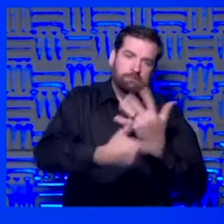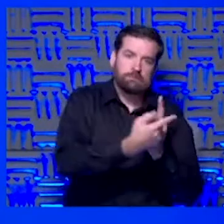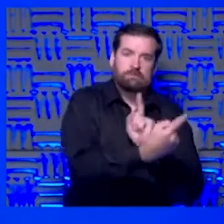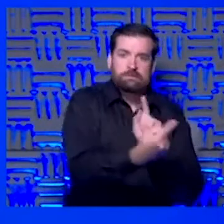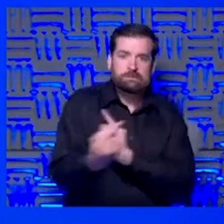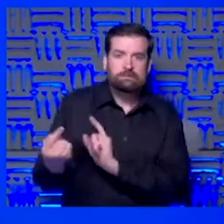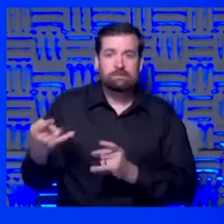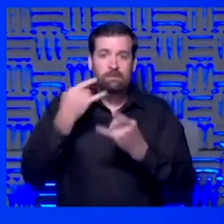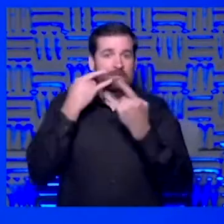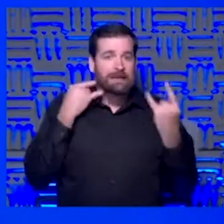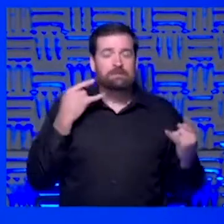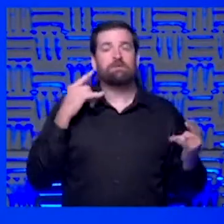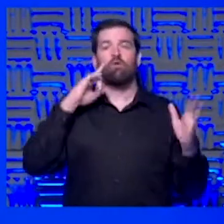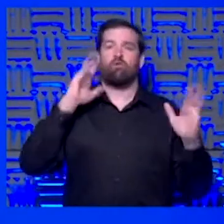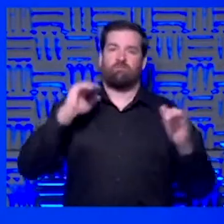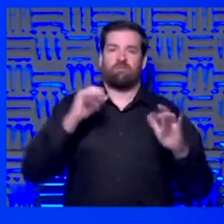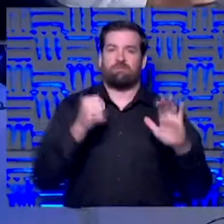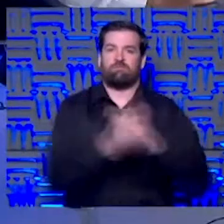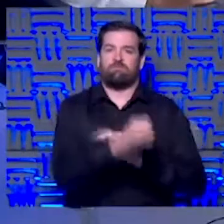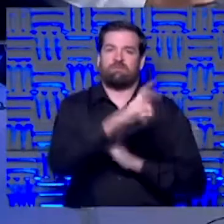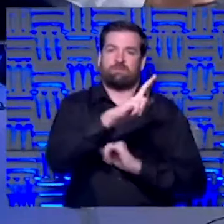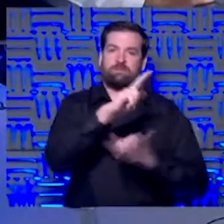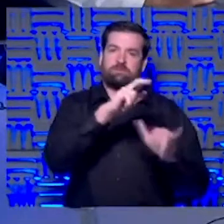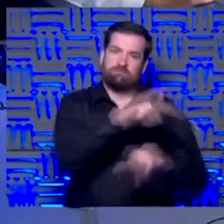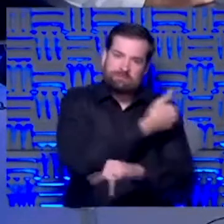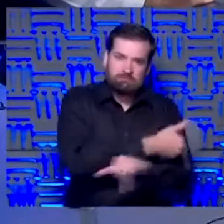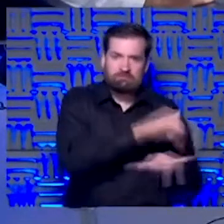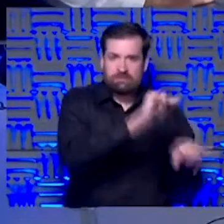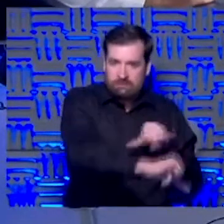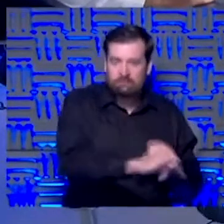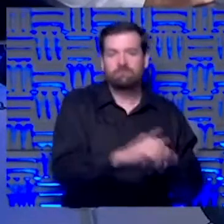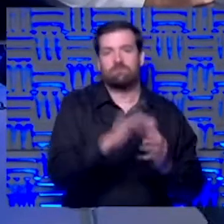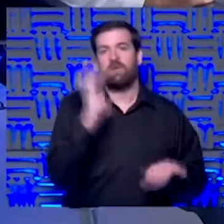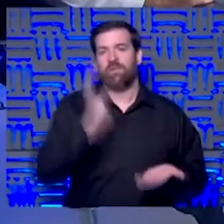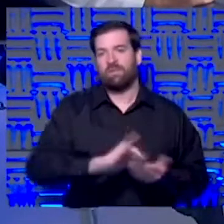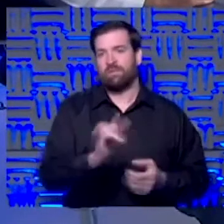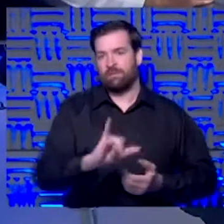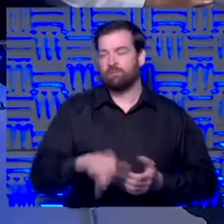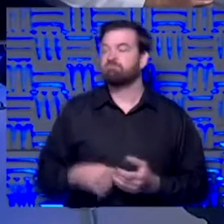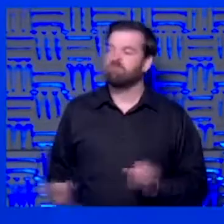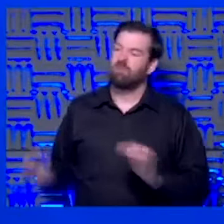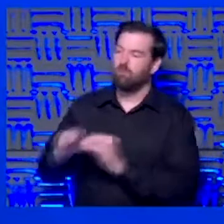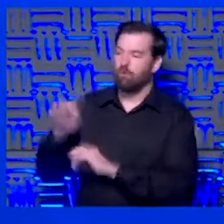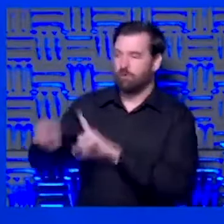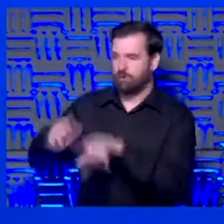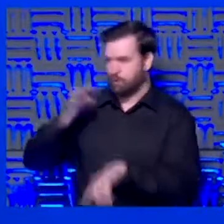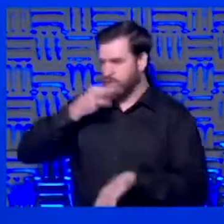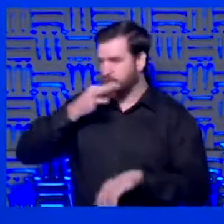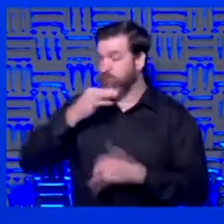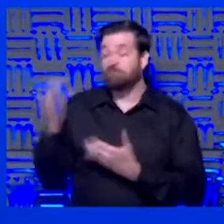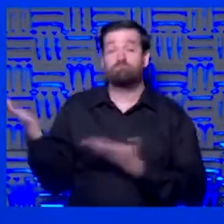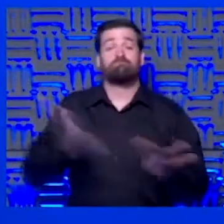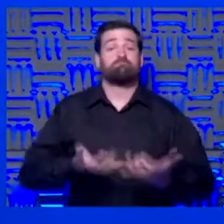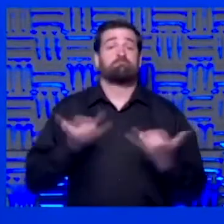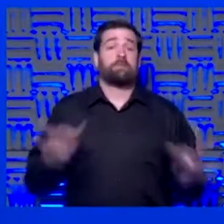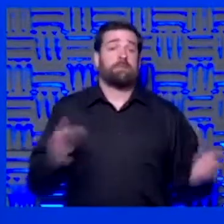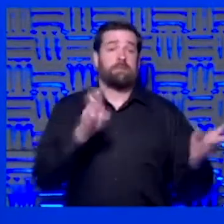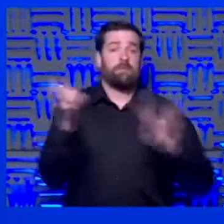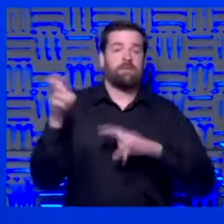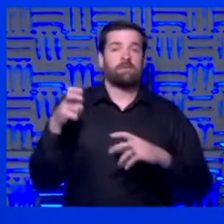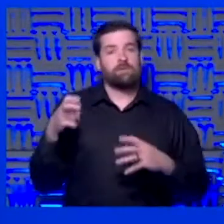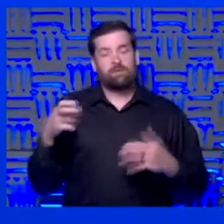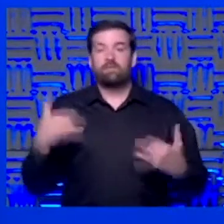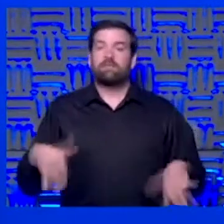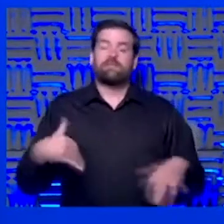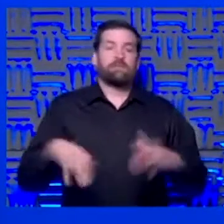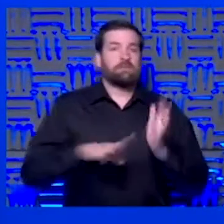we can continue to cut down on those hospitalizations. All right, we're going to get to some more questions for you here in just a moment, but let's jump into our topic today. It is an alarming